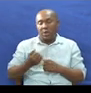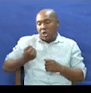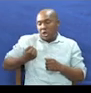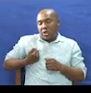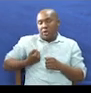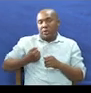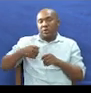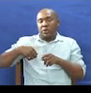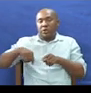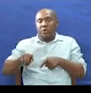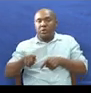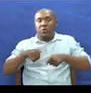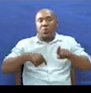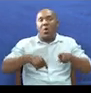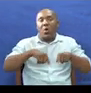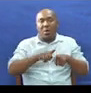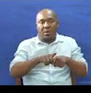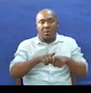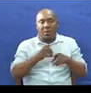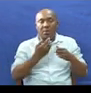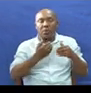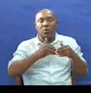She walked towards the shop.